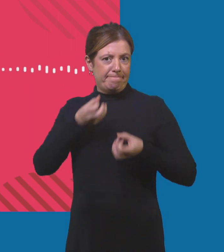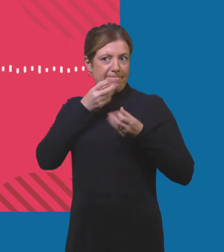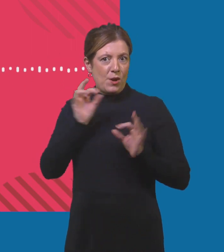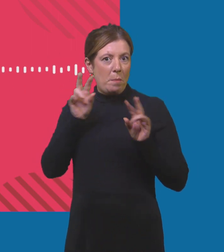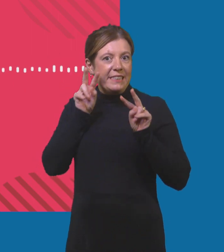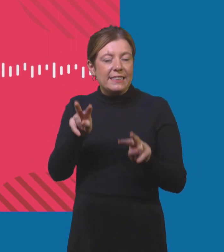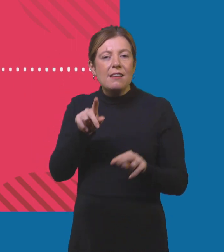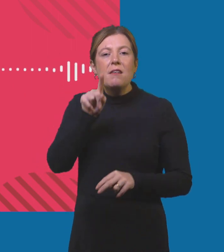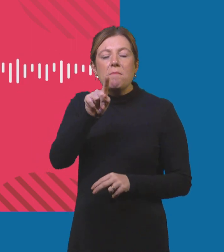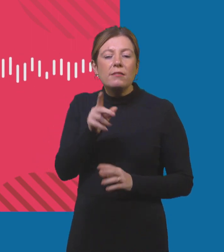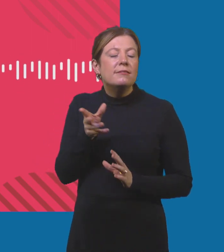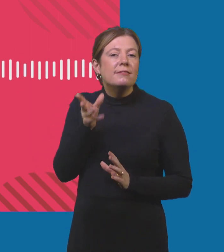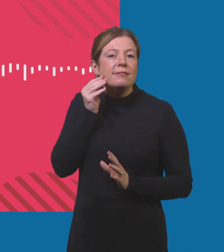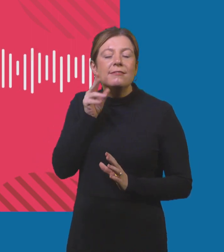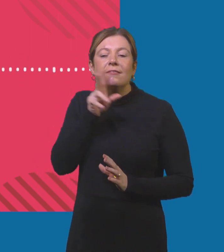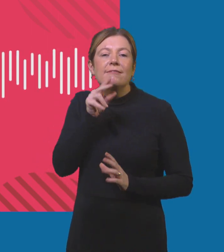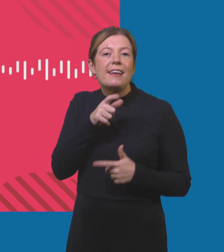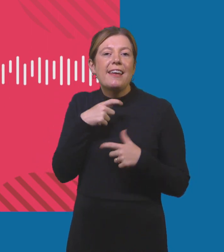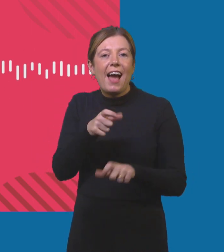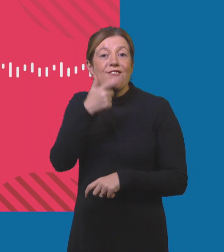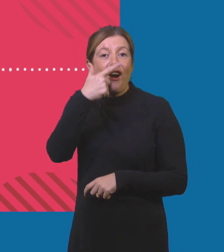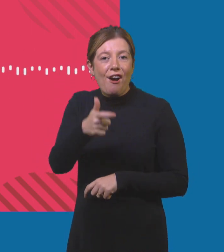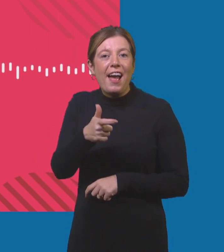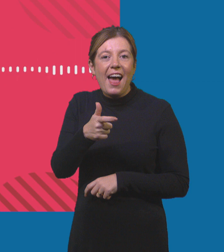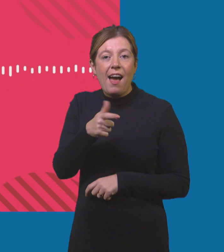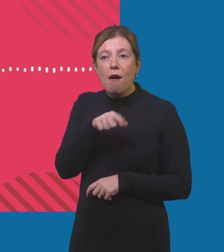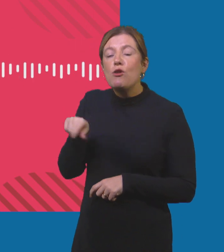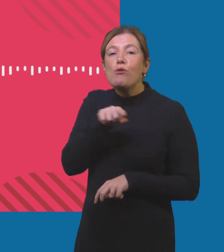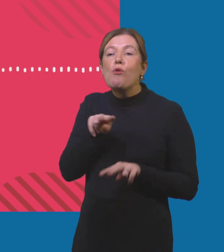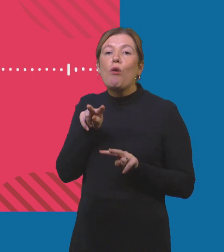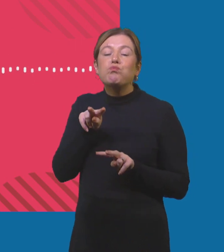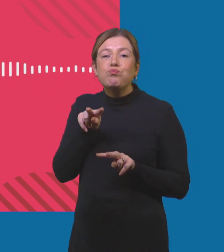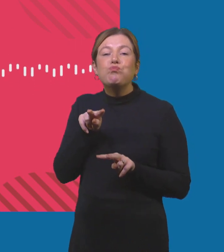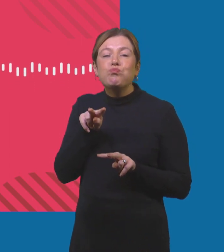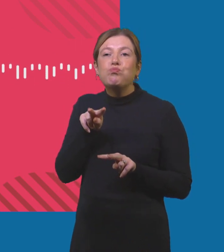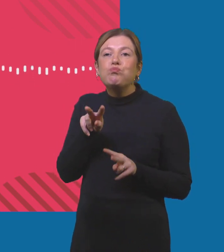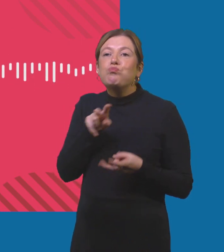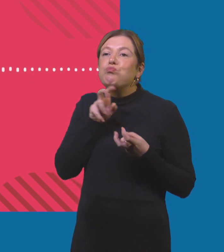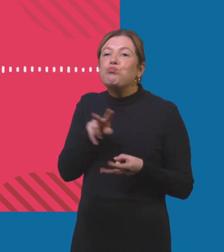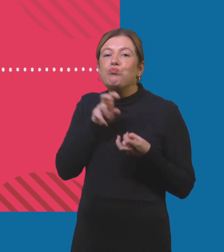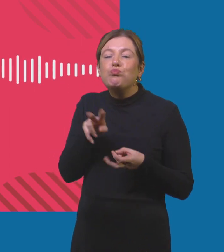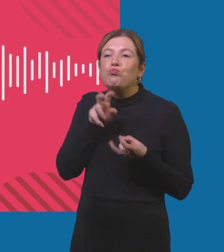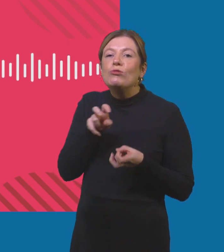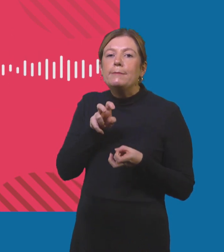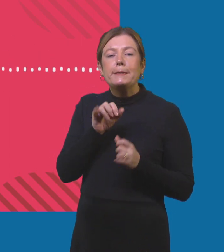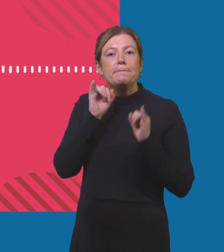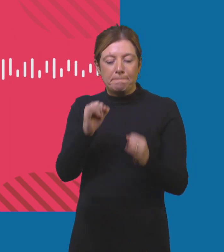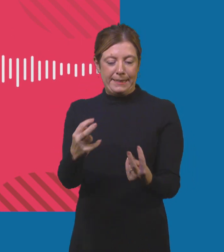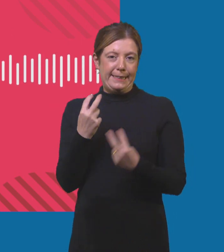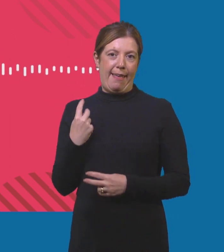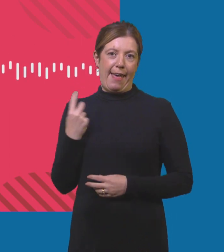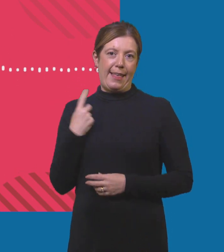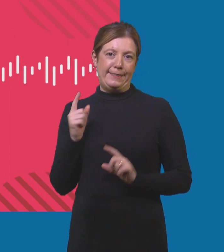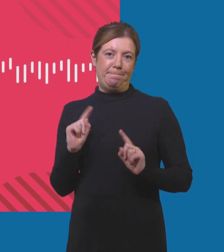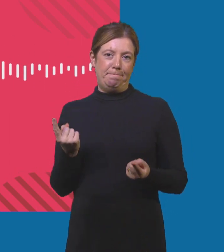the audio is all good, so for those who are watching the video, you can still get the great content. You just unfortunately don't get to see us.